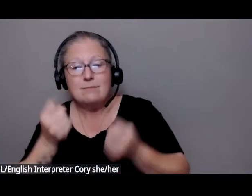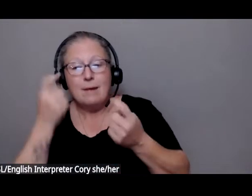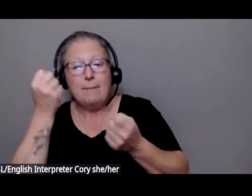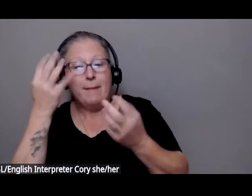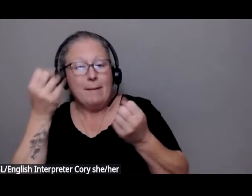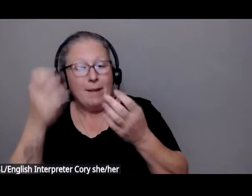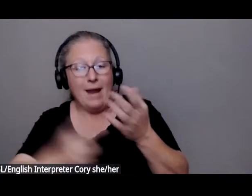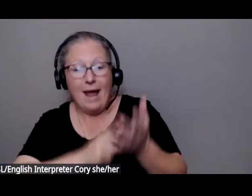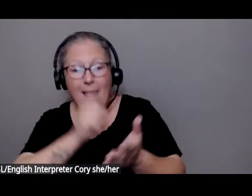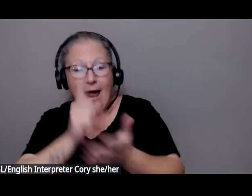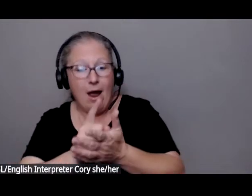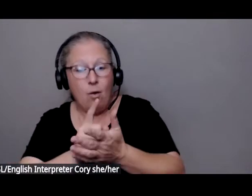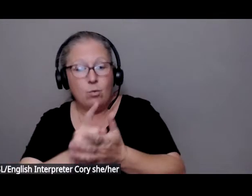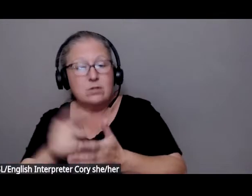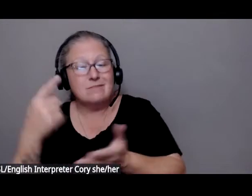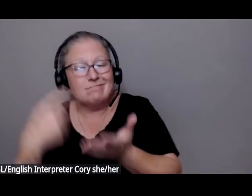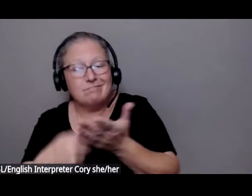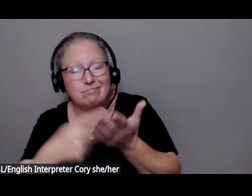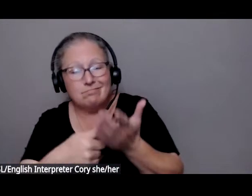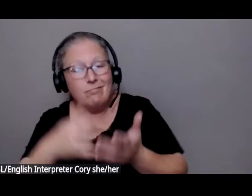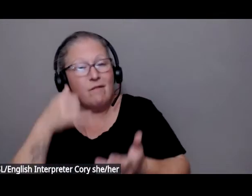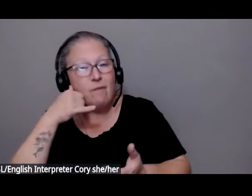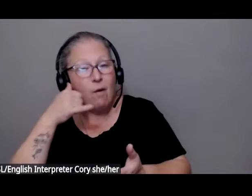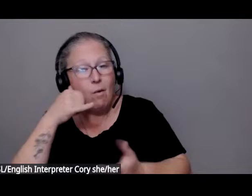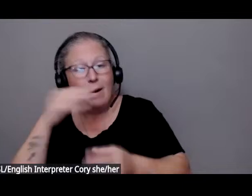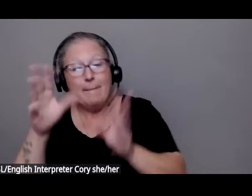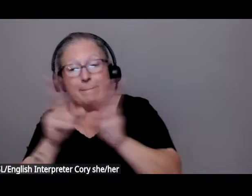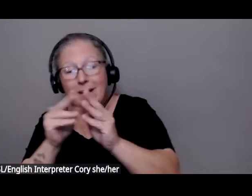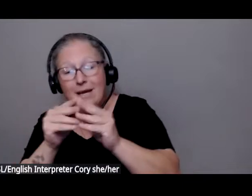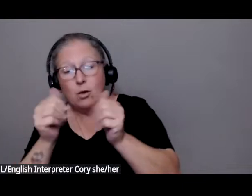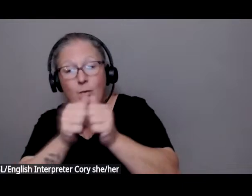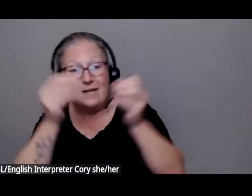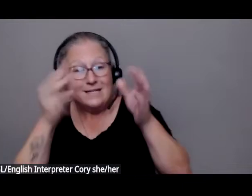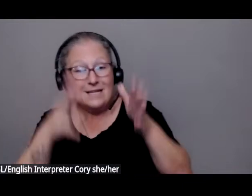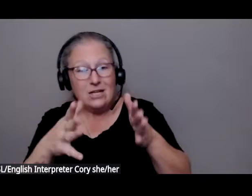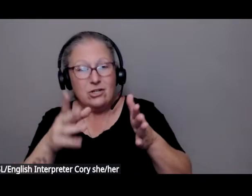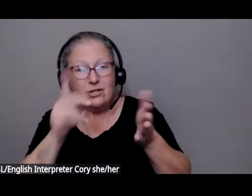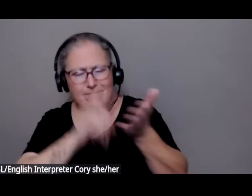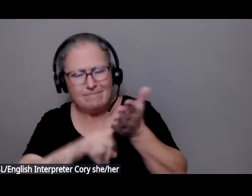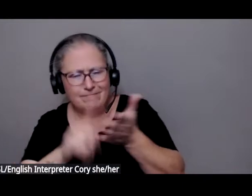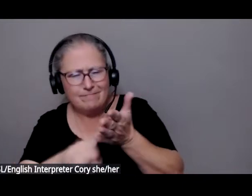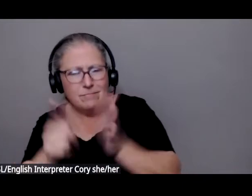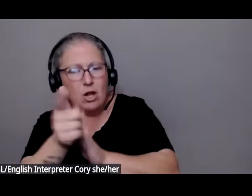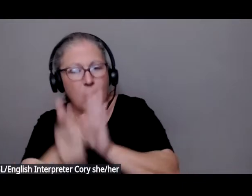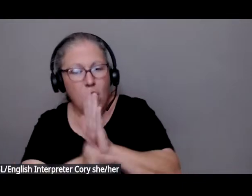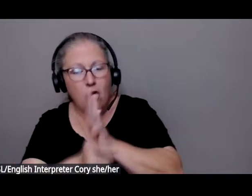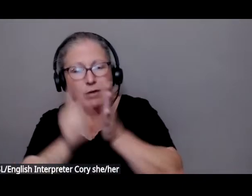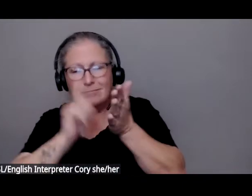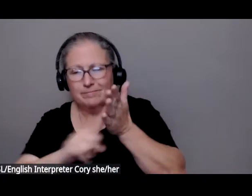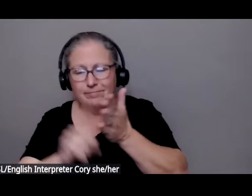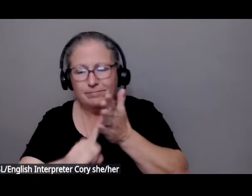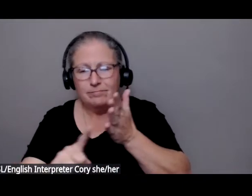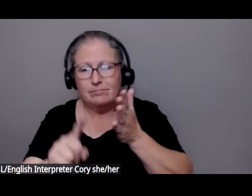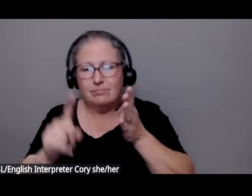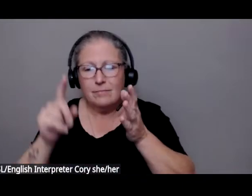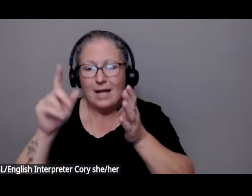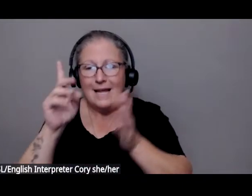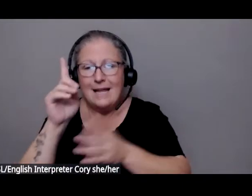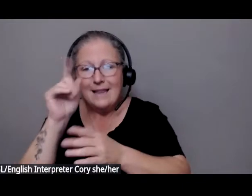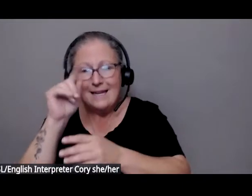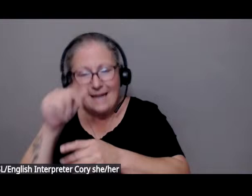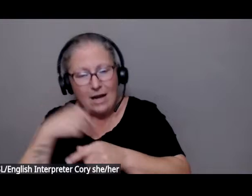hours in phone discussions and meetings with teachers to examine the law and examine the student street data that we